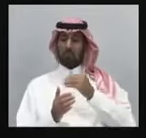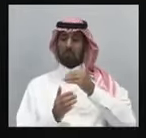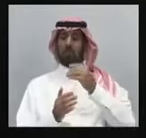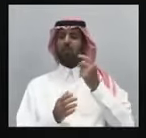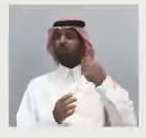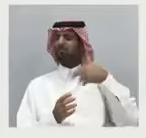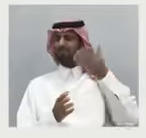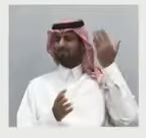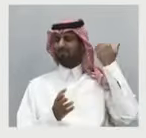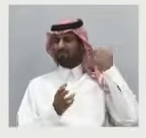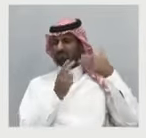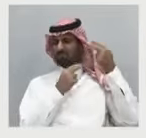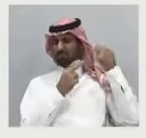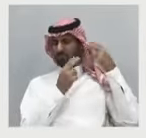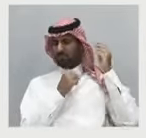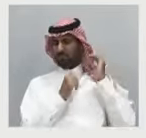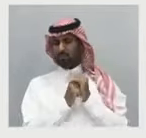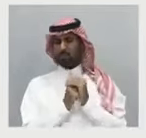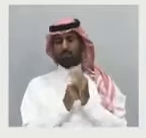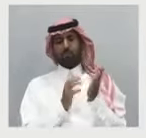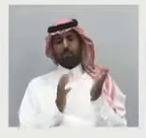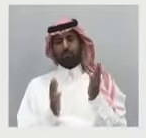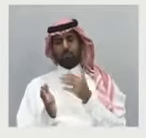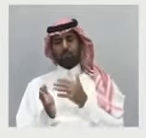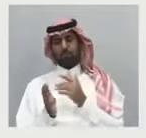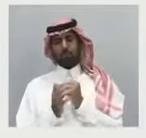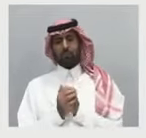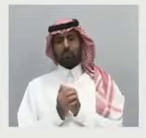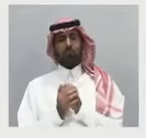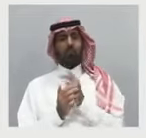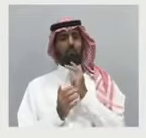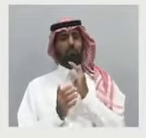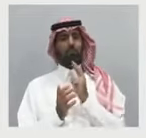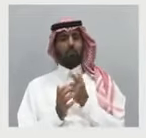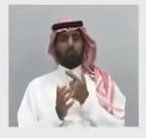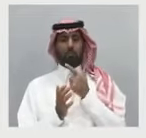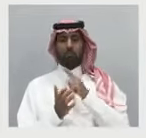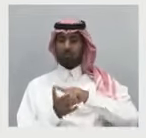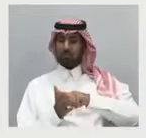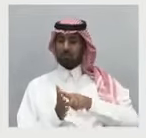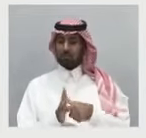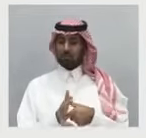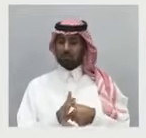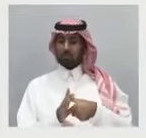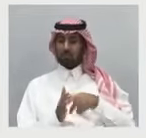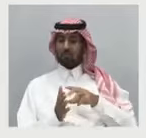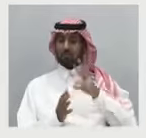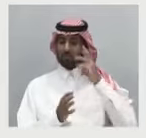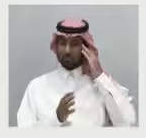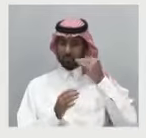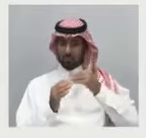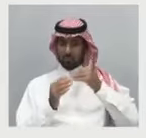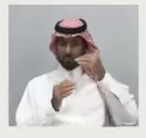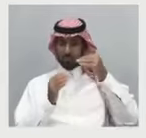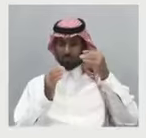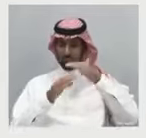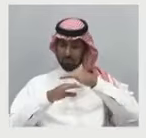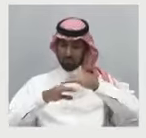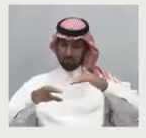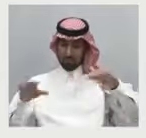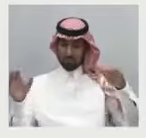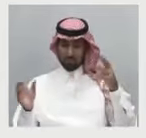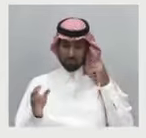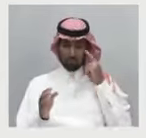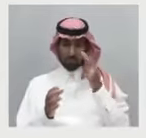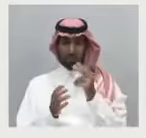history. And the third one, it is about engineering, environmental engineering. And we